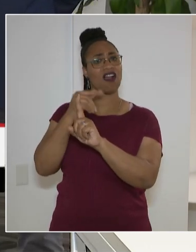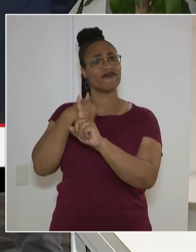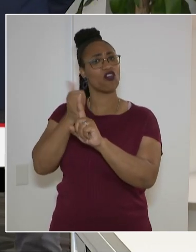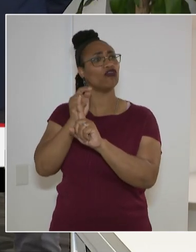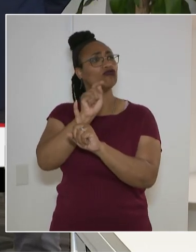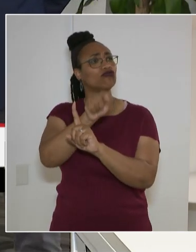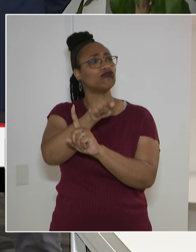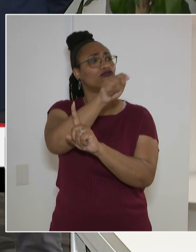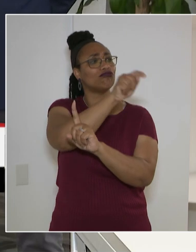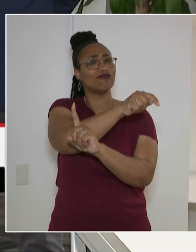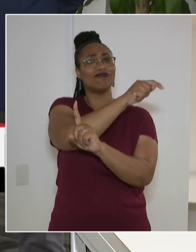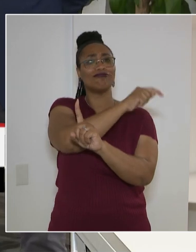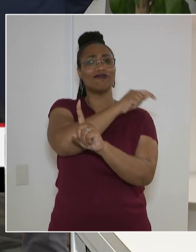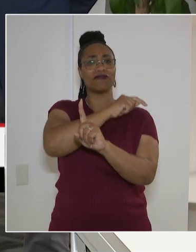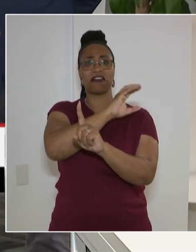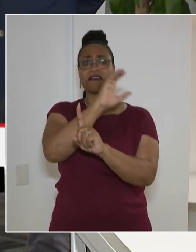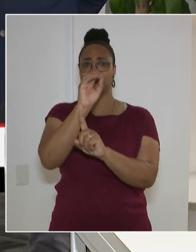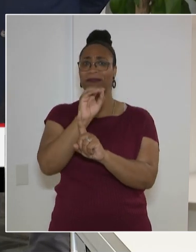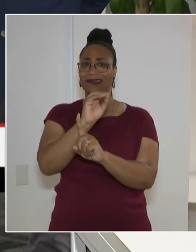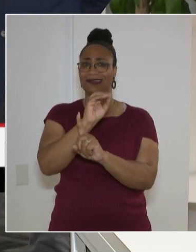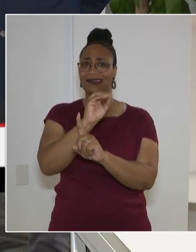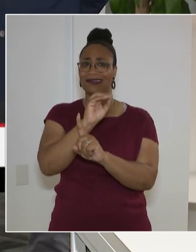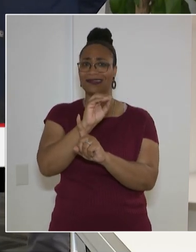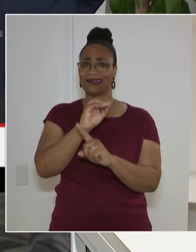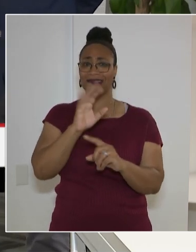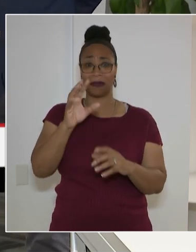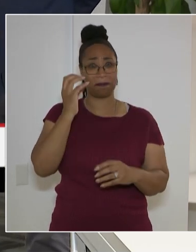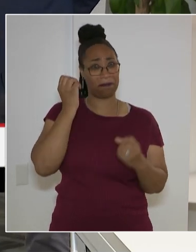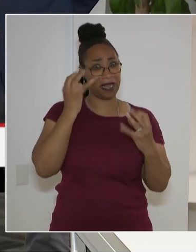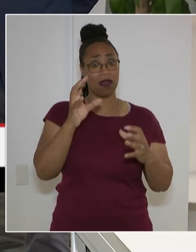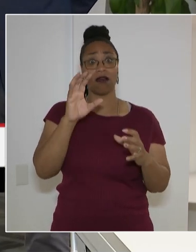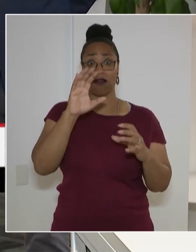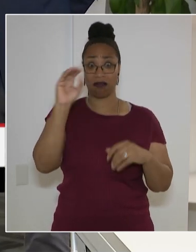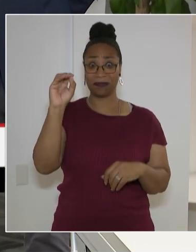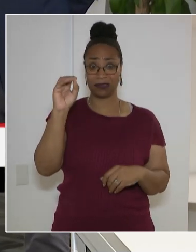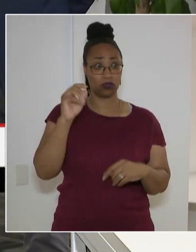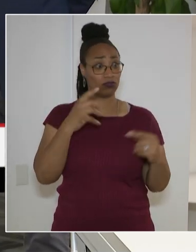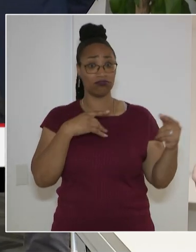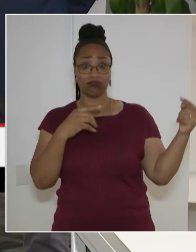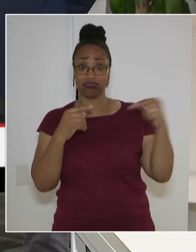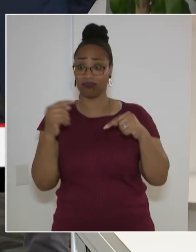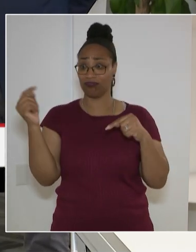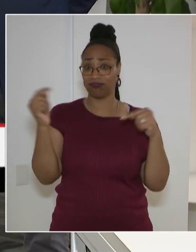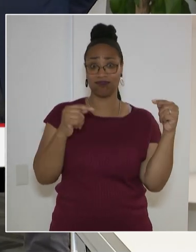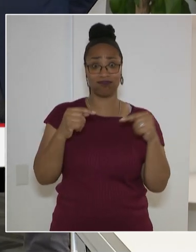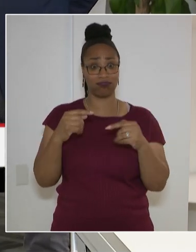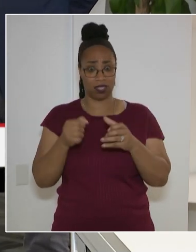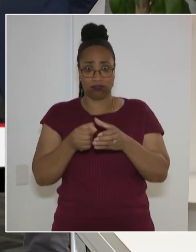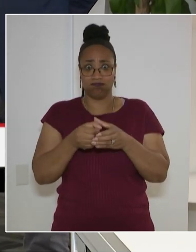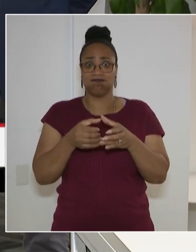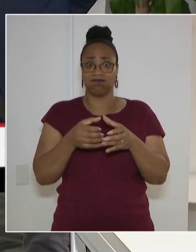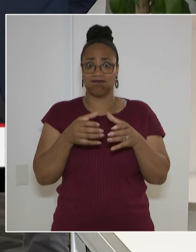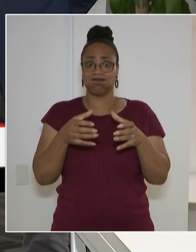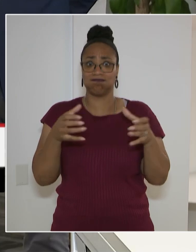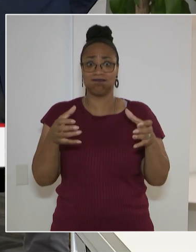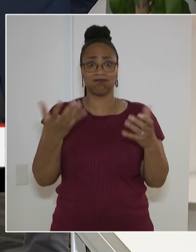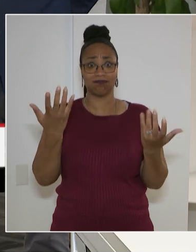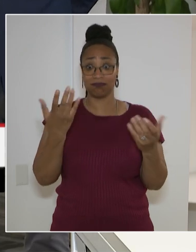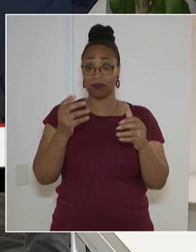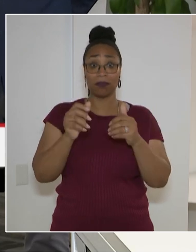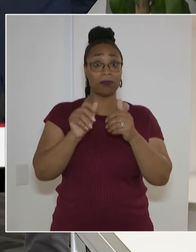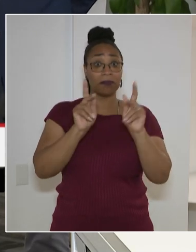in the district or that has refocused their remote work plan to be in the district.